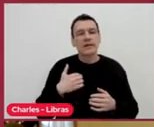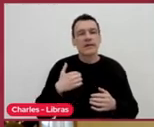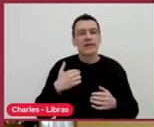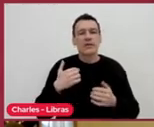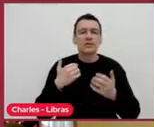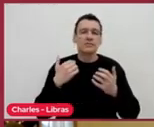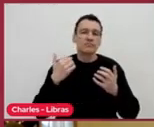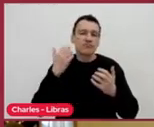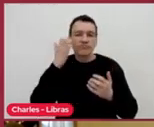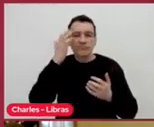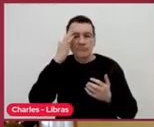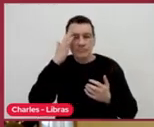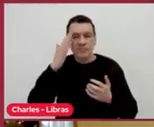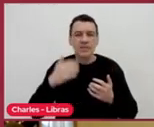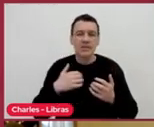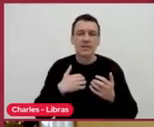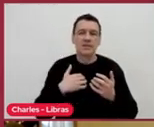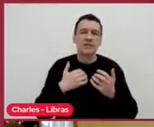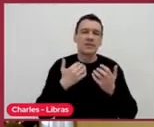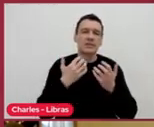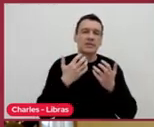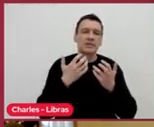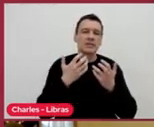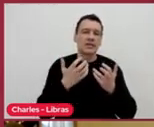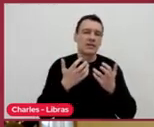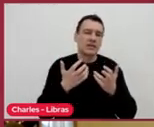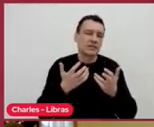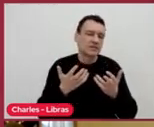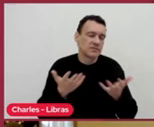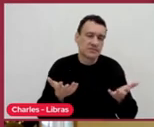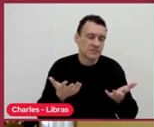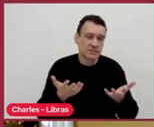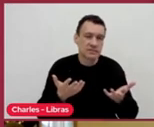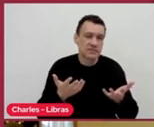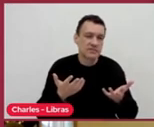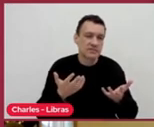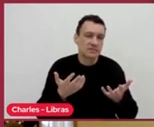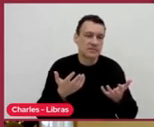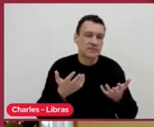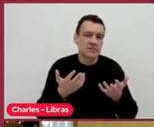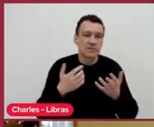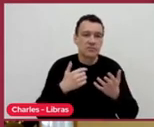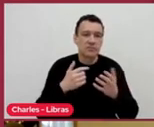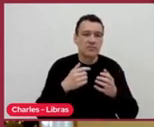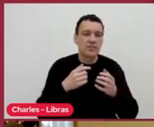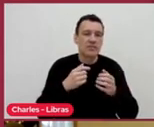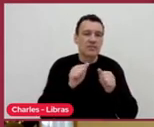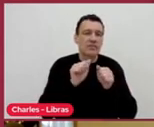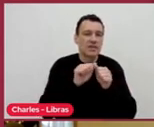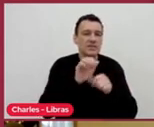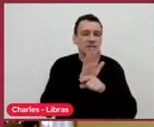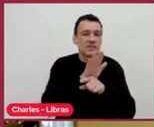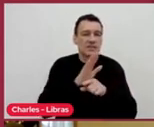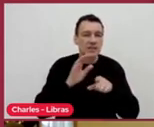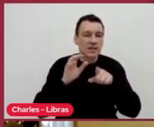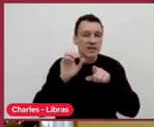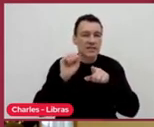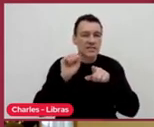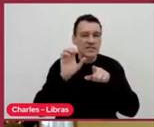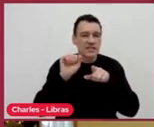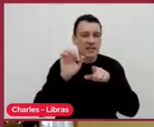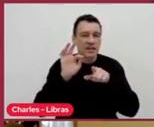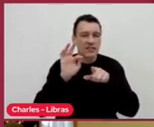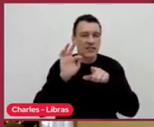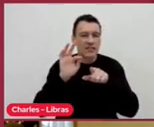anything. So yeah, let's simply do this. So scaffolding is most